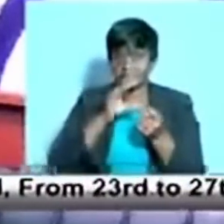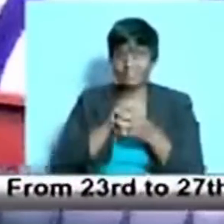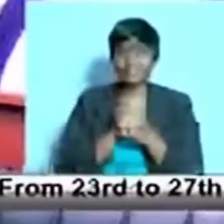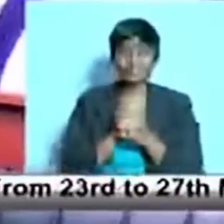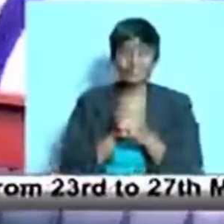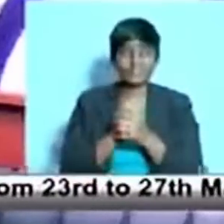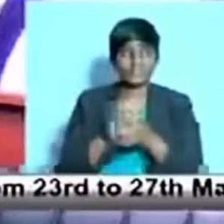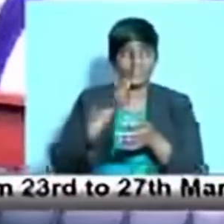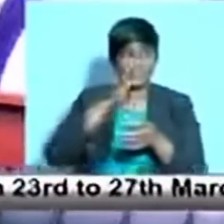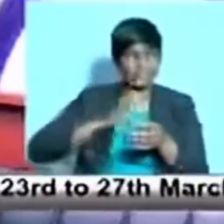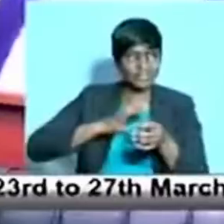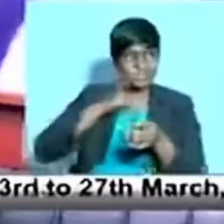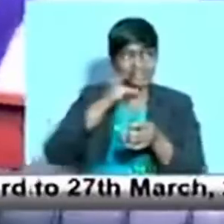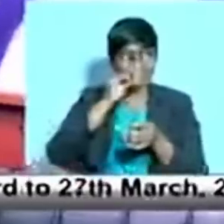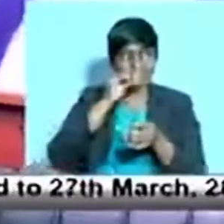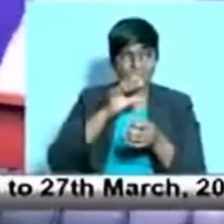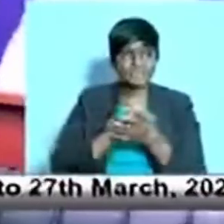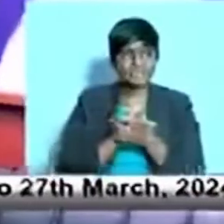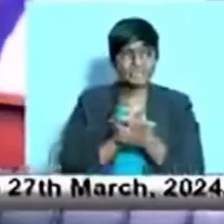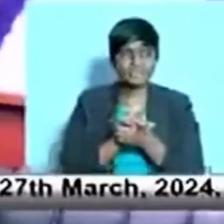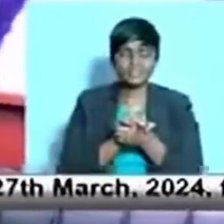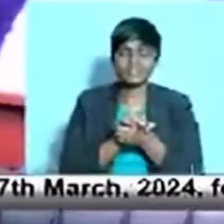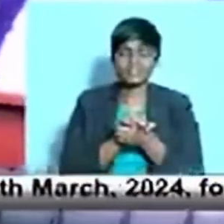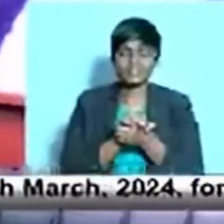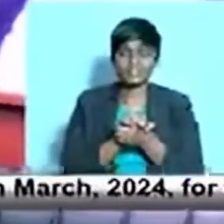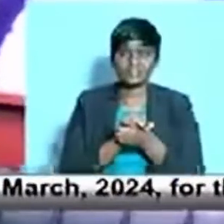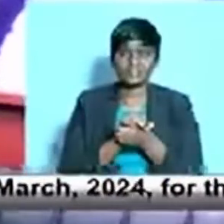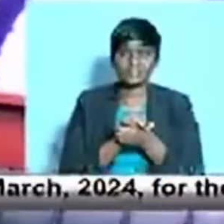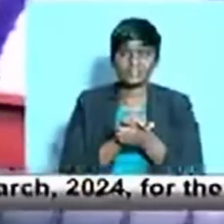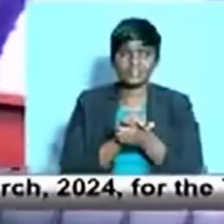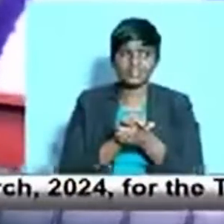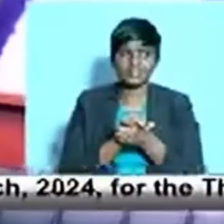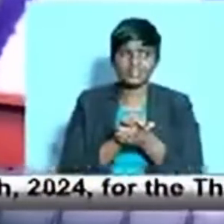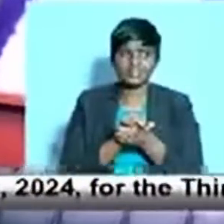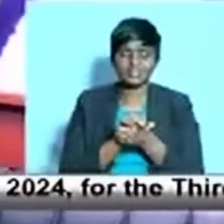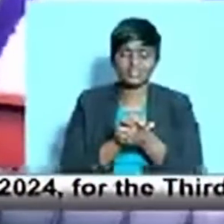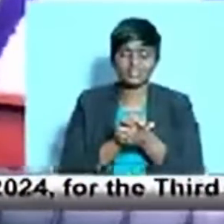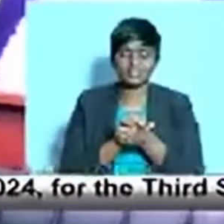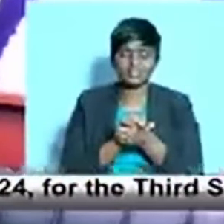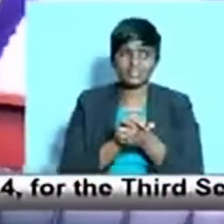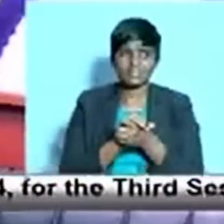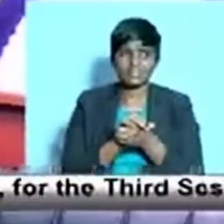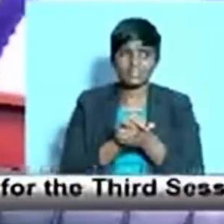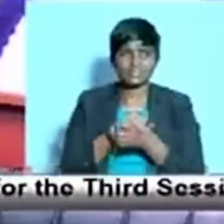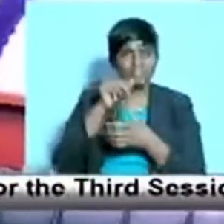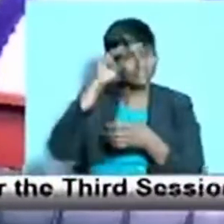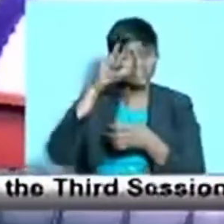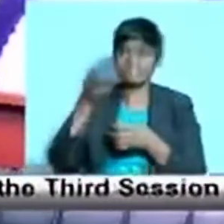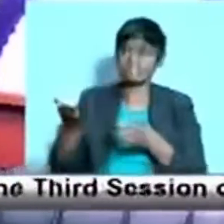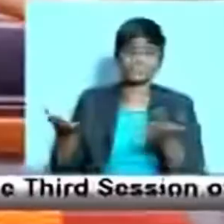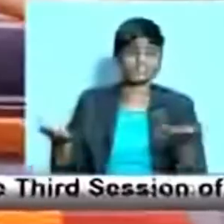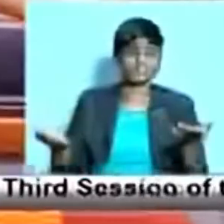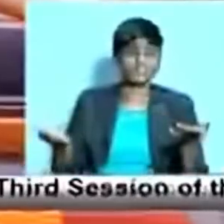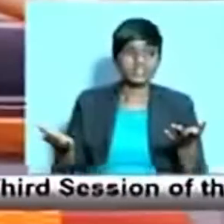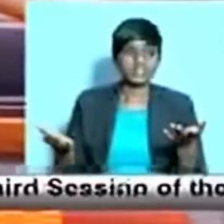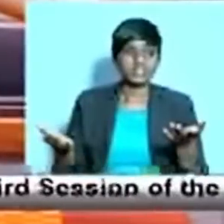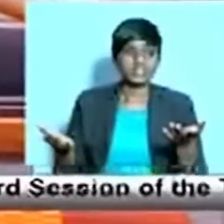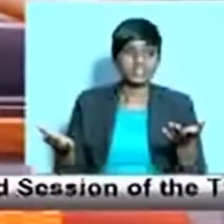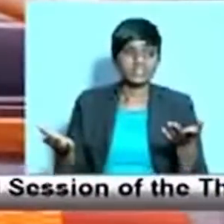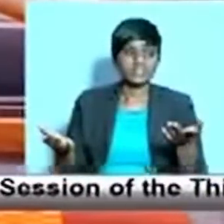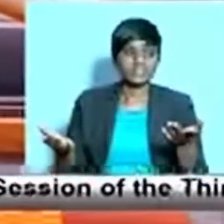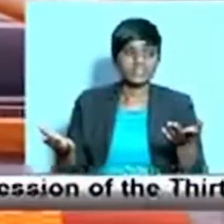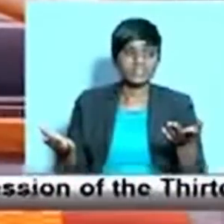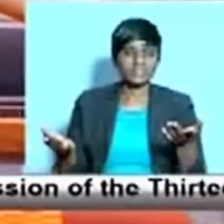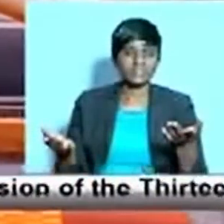Speaker, The Minister. You may continue, Honorable Member. With